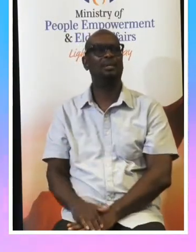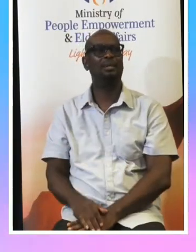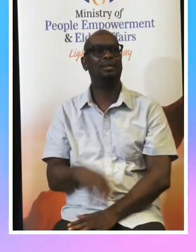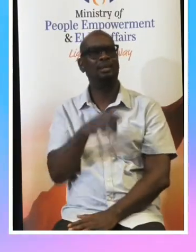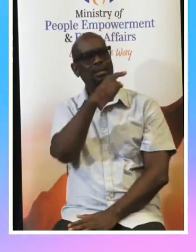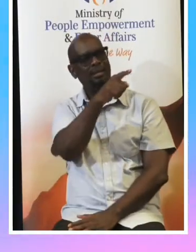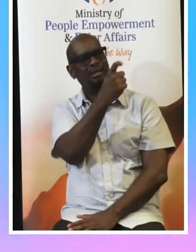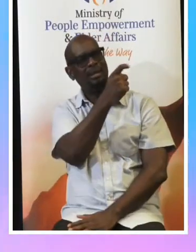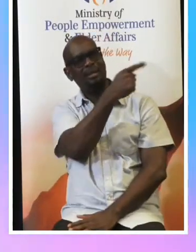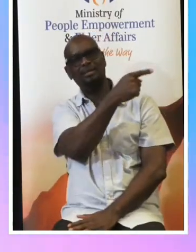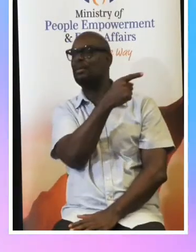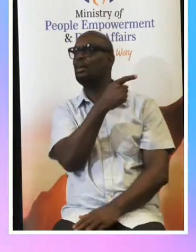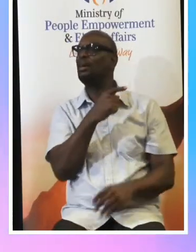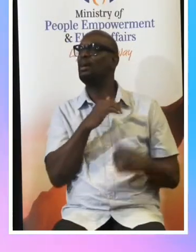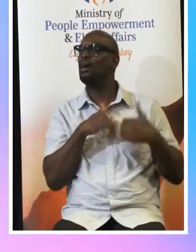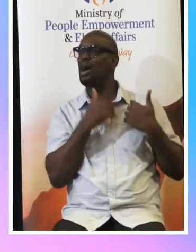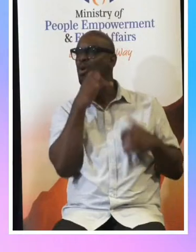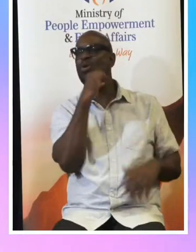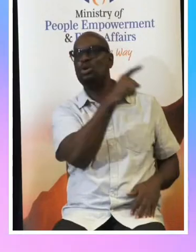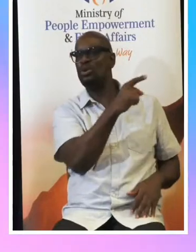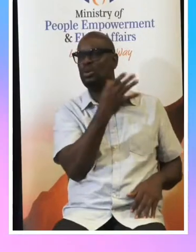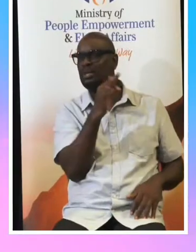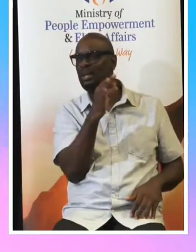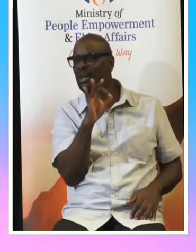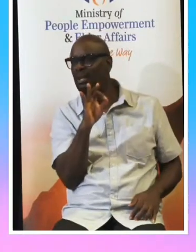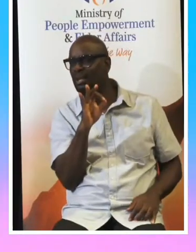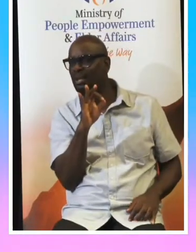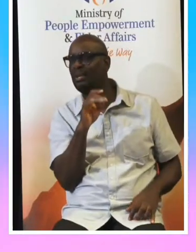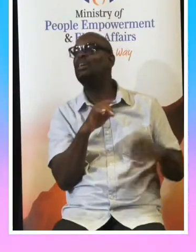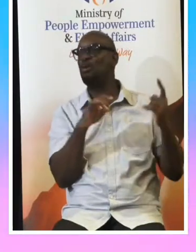I was born in 1989. Yes, I was 10 years old.